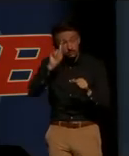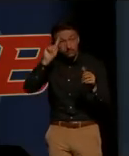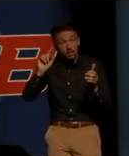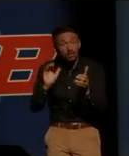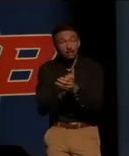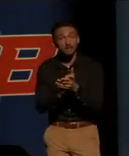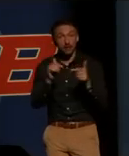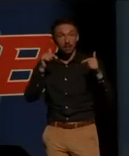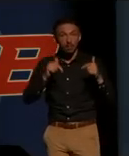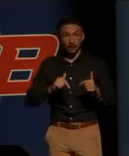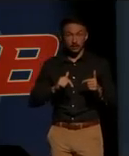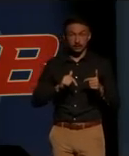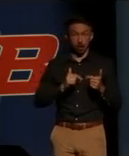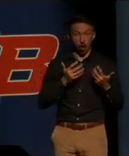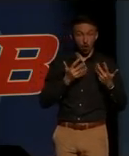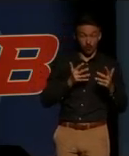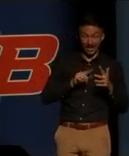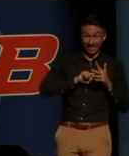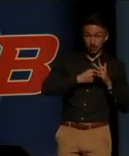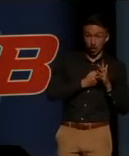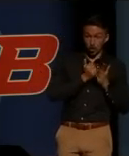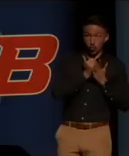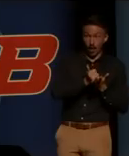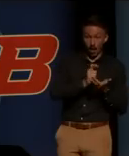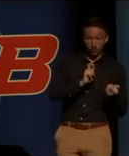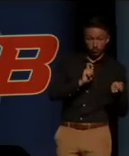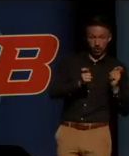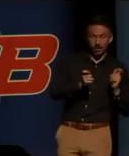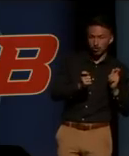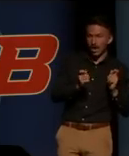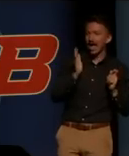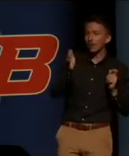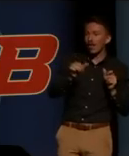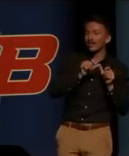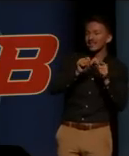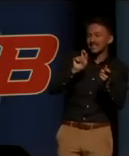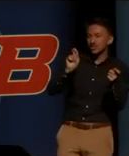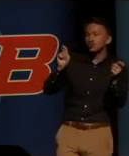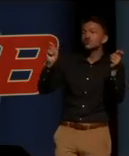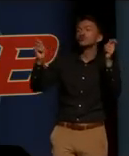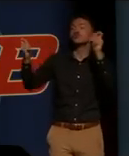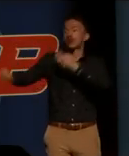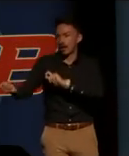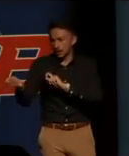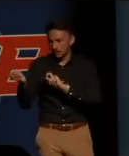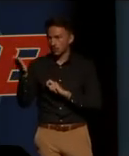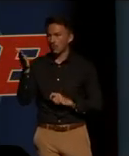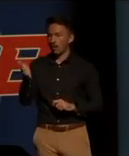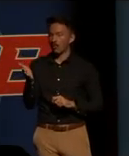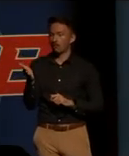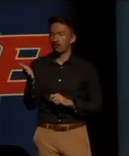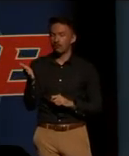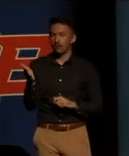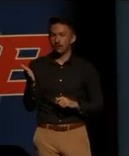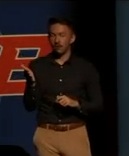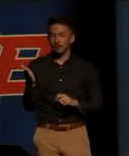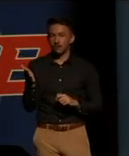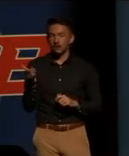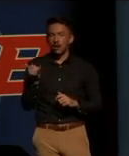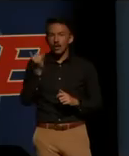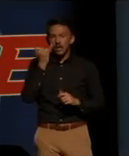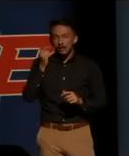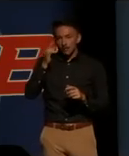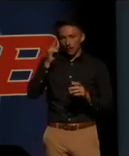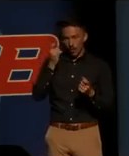will continue to move the needle. If we think about the conflict and tumult as being produced in part by the